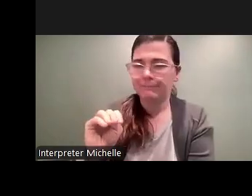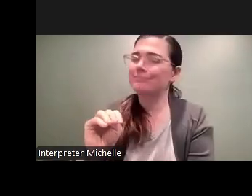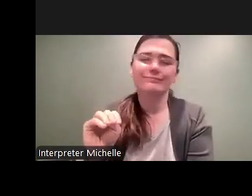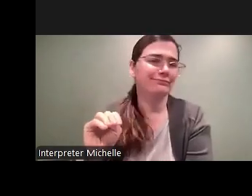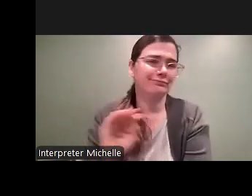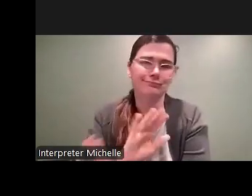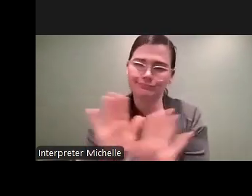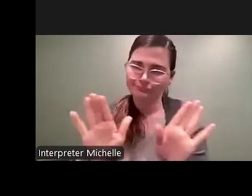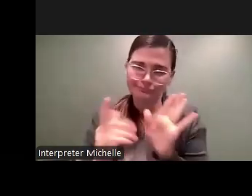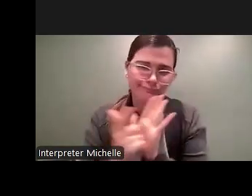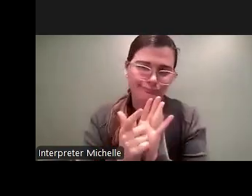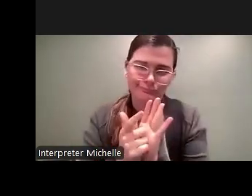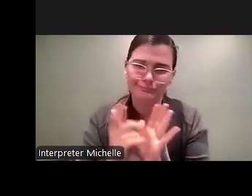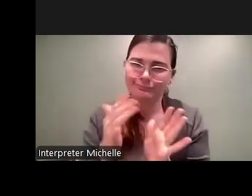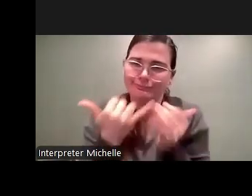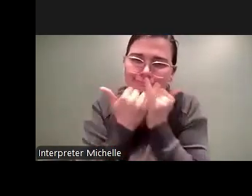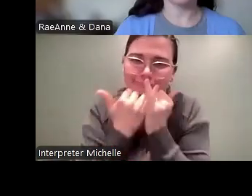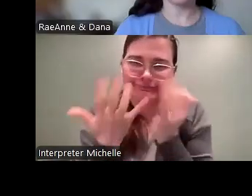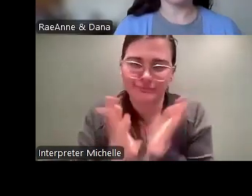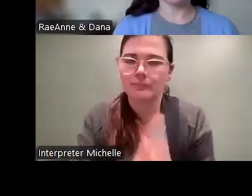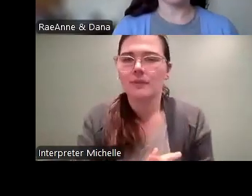false.